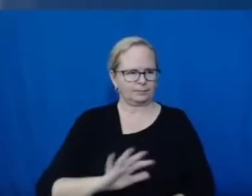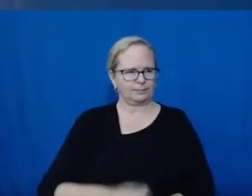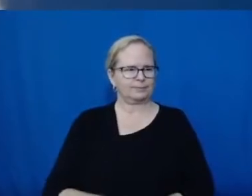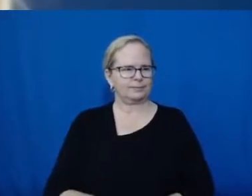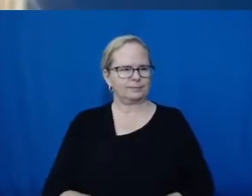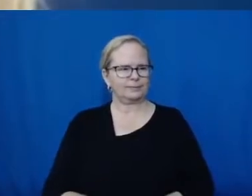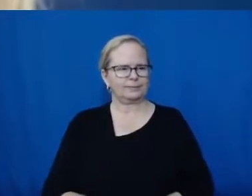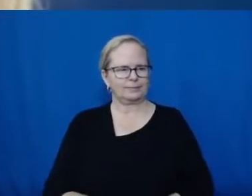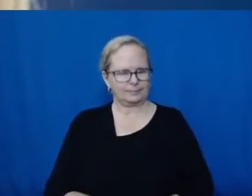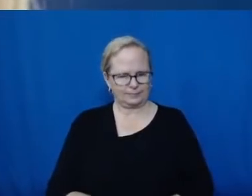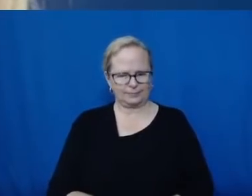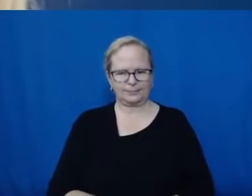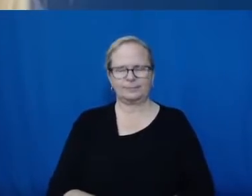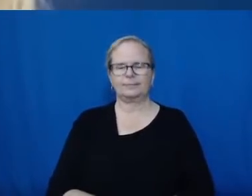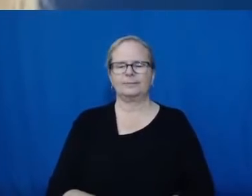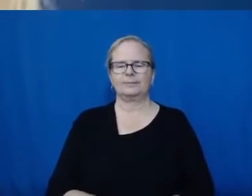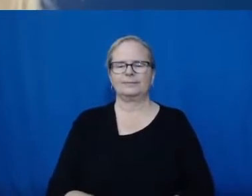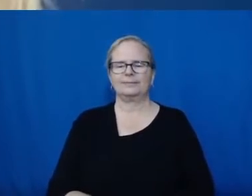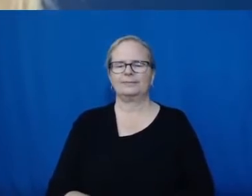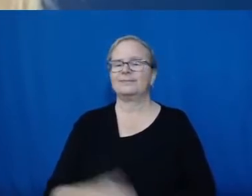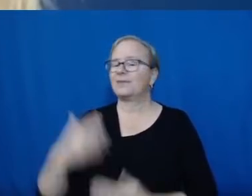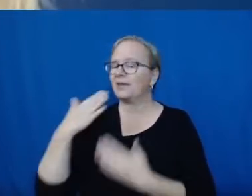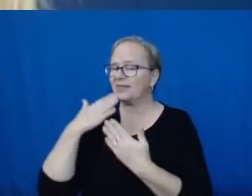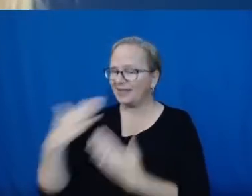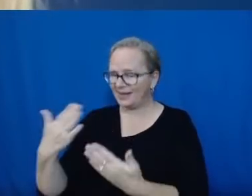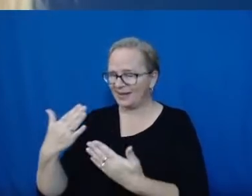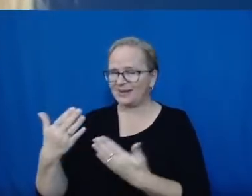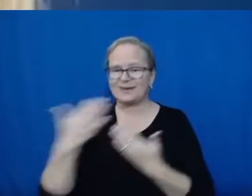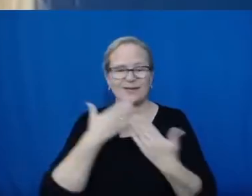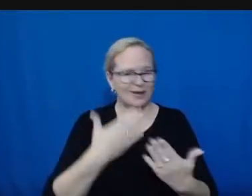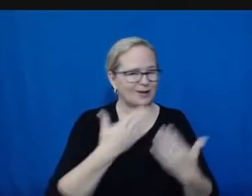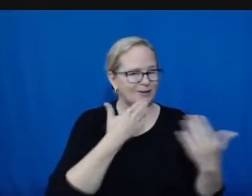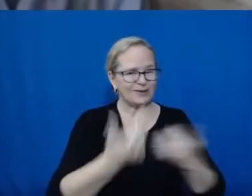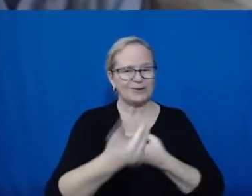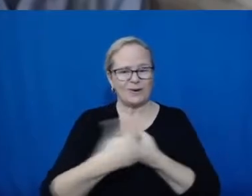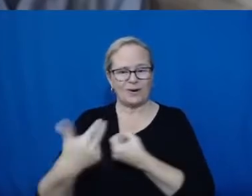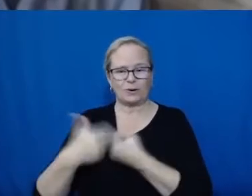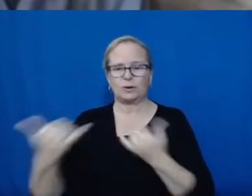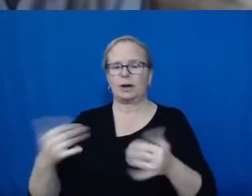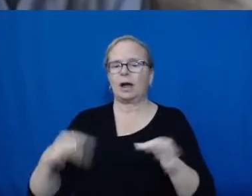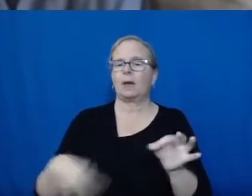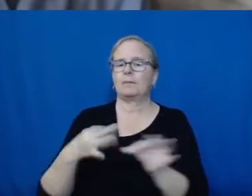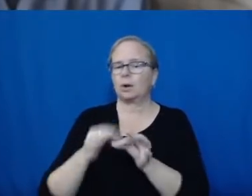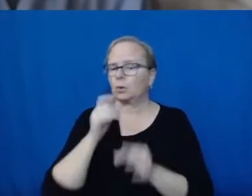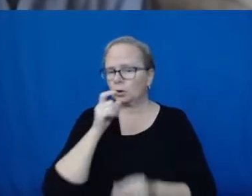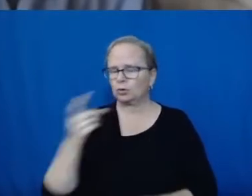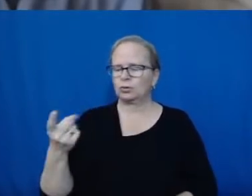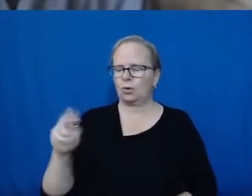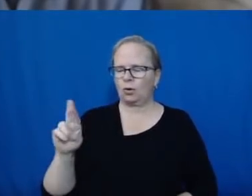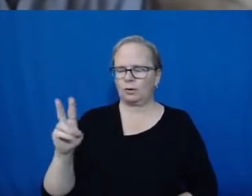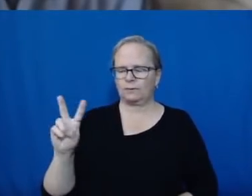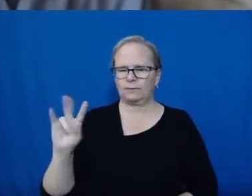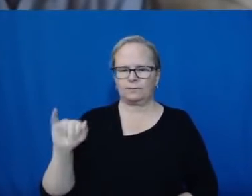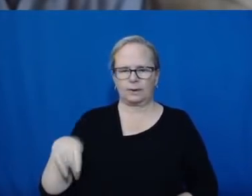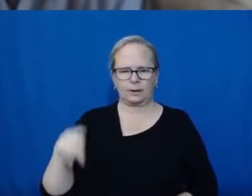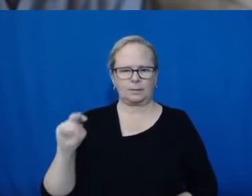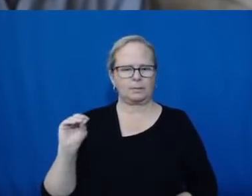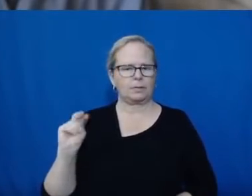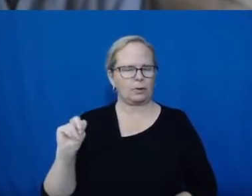Thank you, everyone, for joining us. Today, our update will be provided by Dr. Vipond. Welcome, Dr. Vipond.